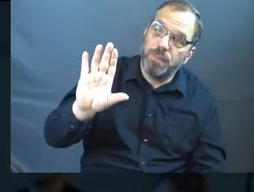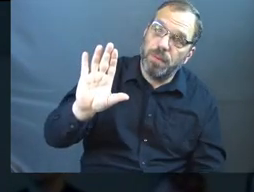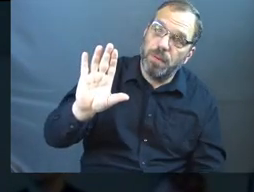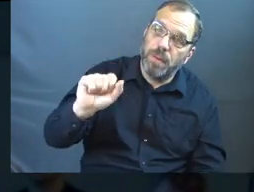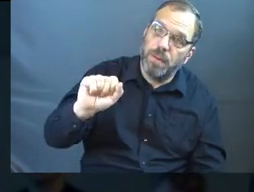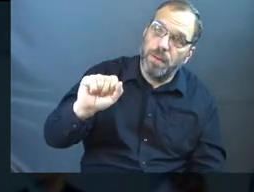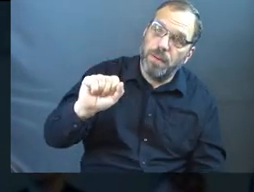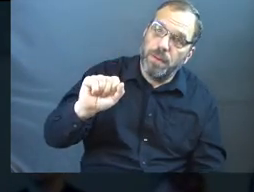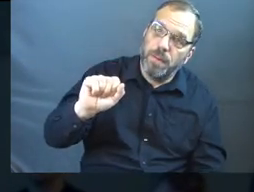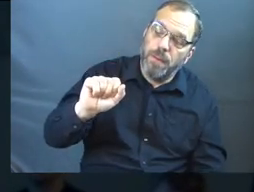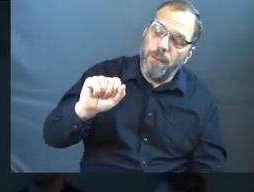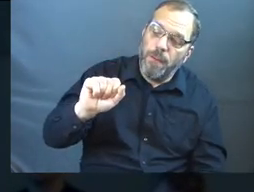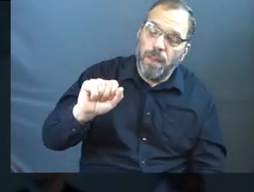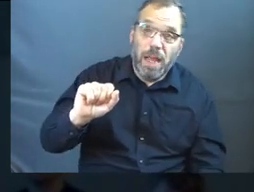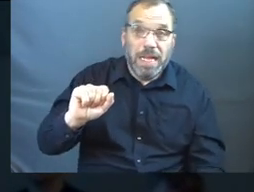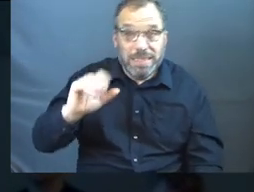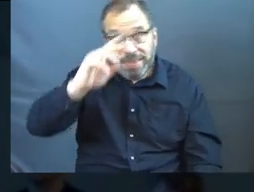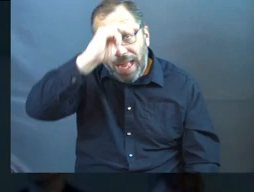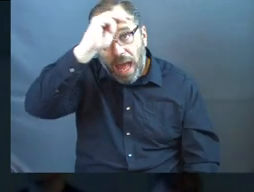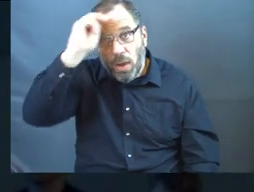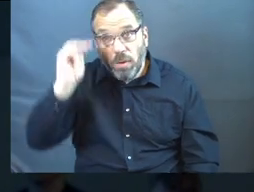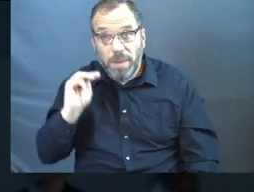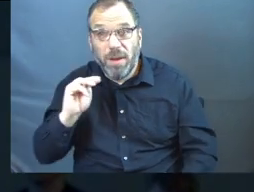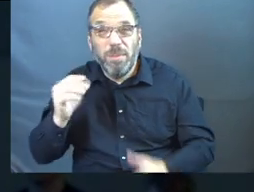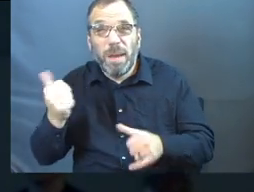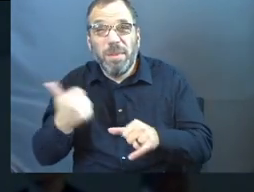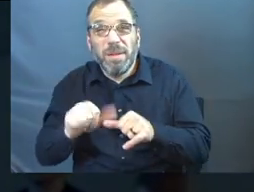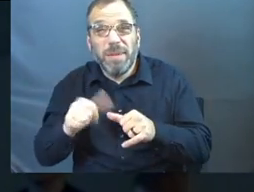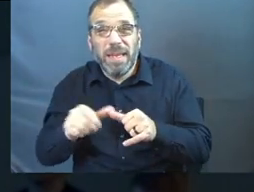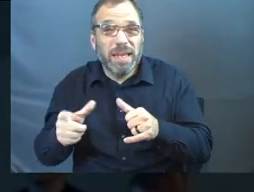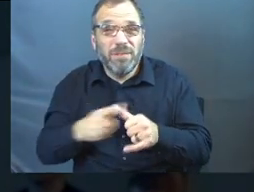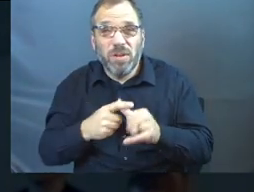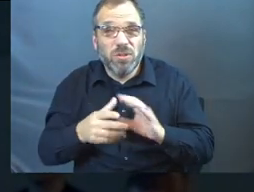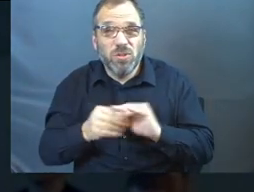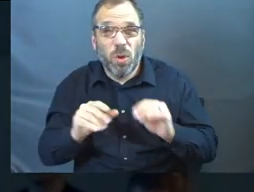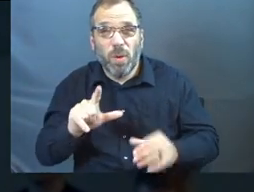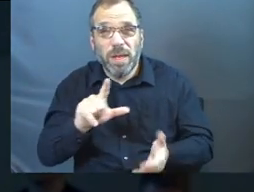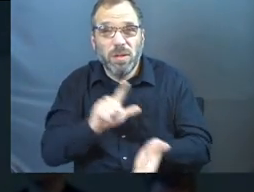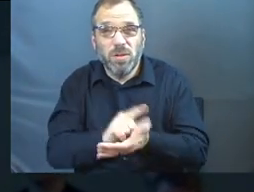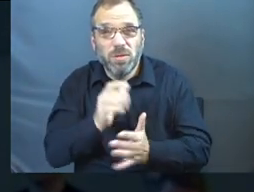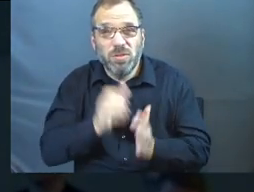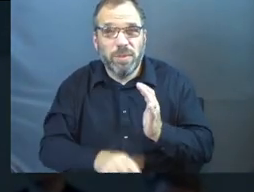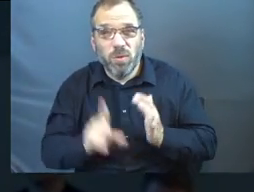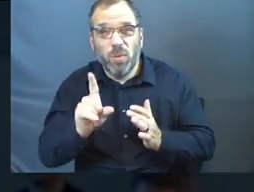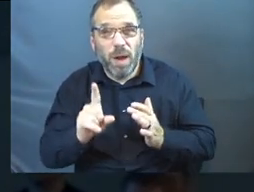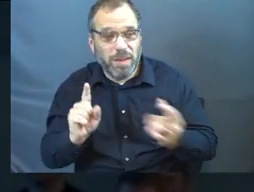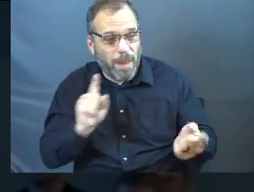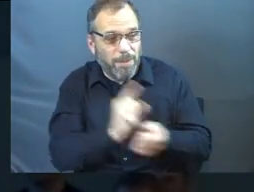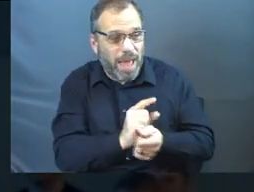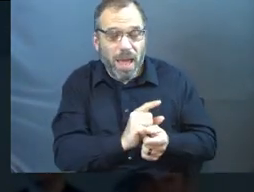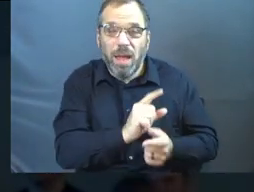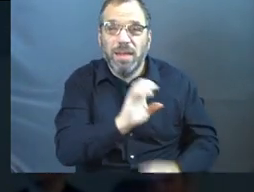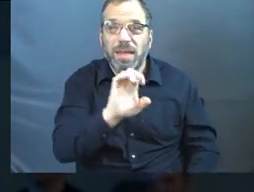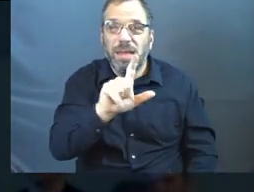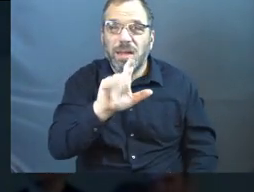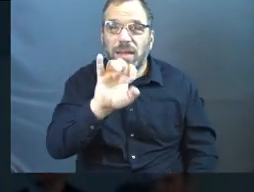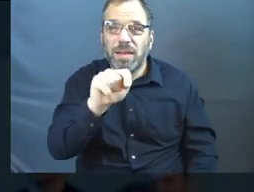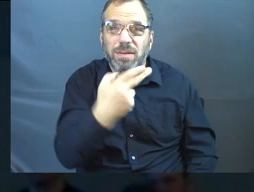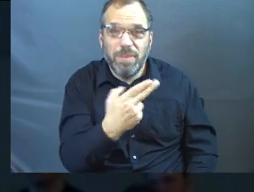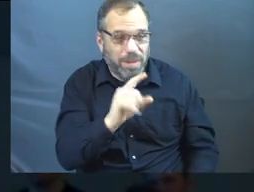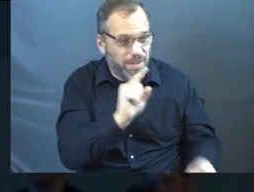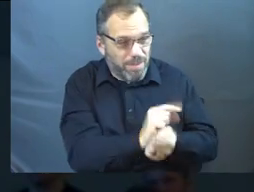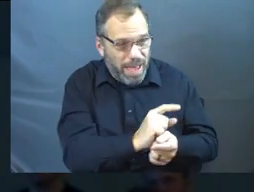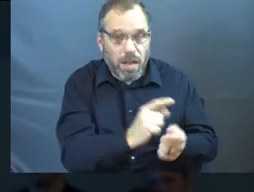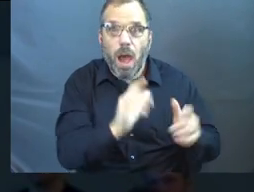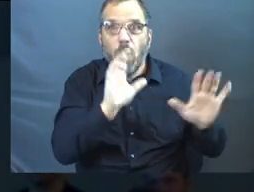Back when Mary went to visit Elizabeth, right, her relative, and they both found out they were pregnant and all that stuff happened and it was great. Something really